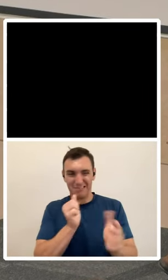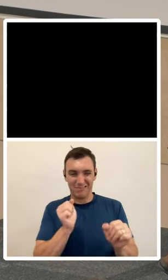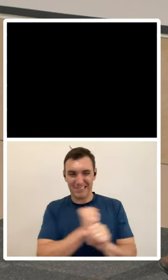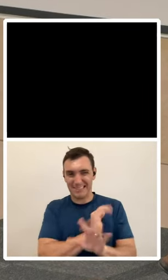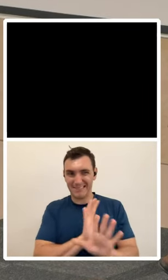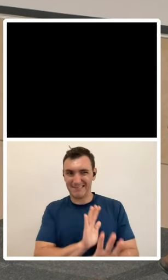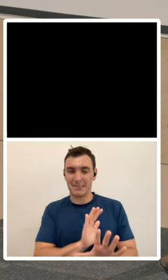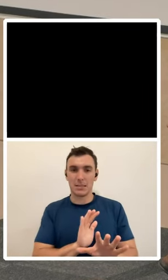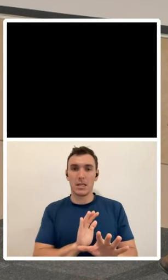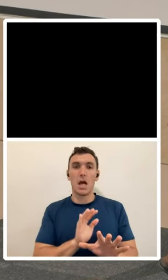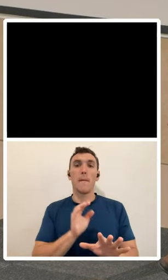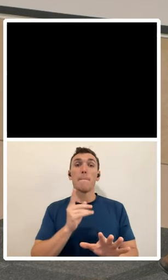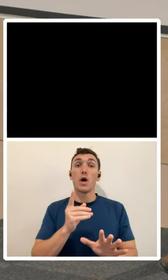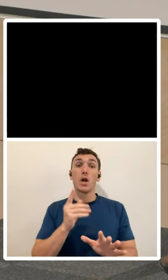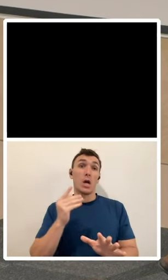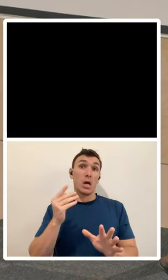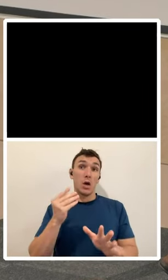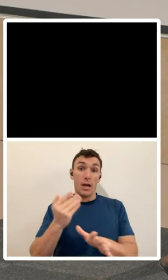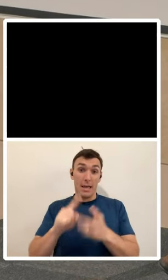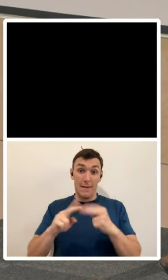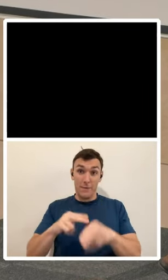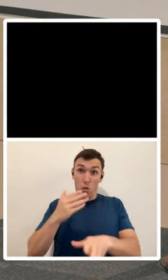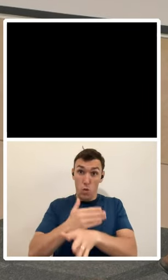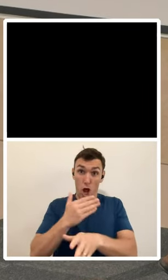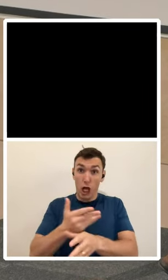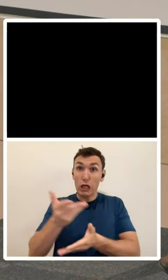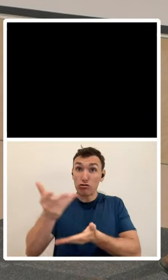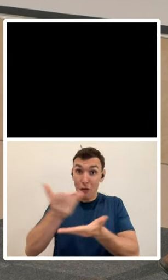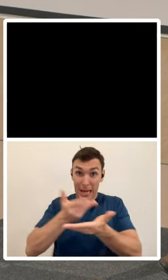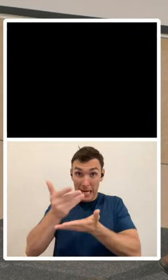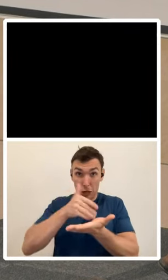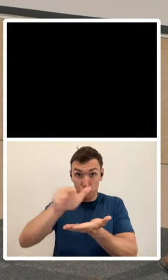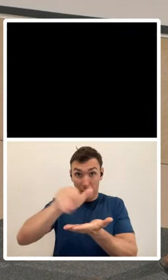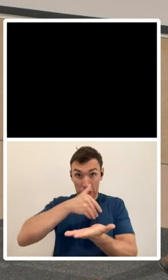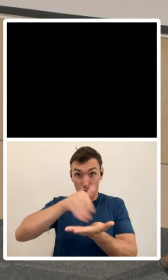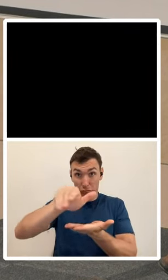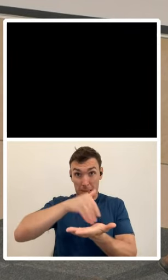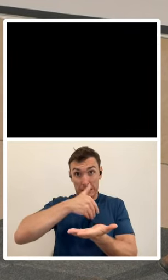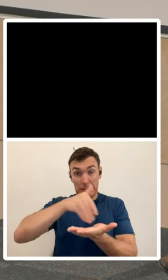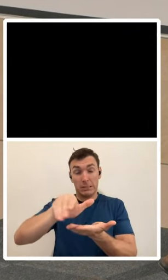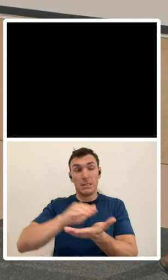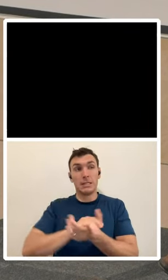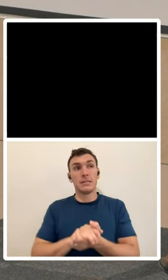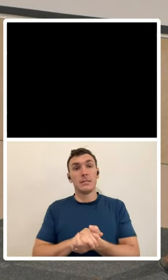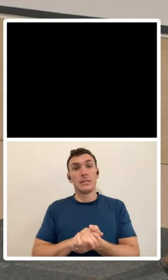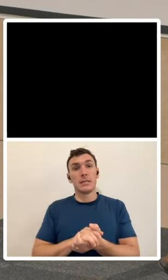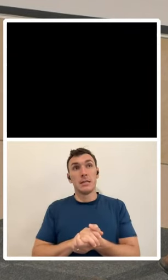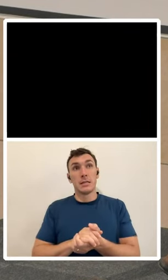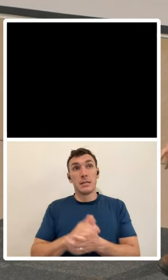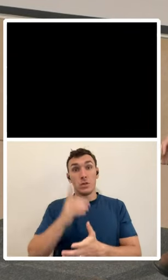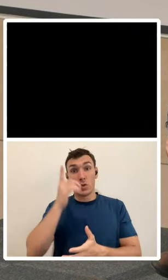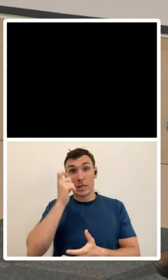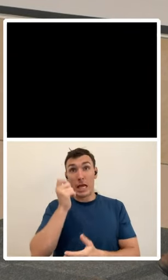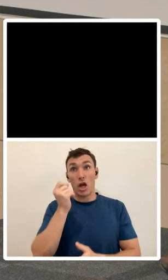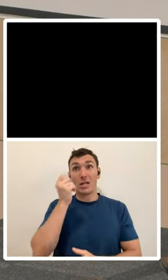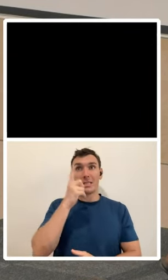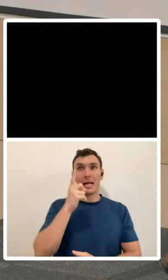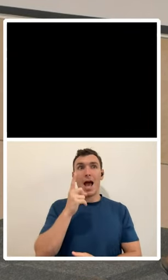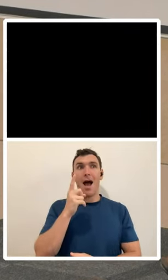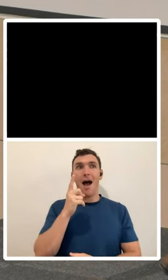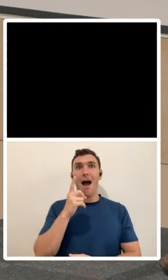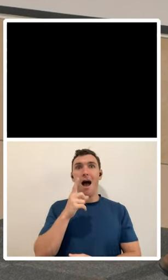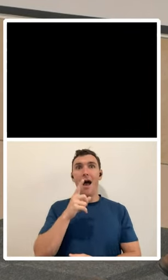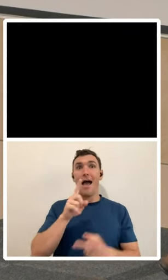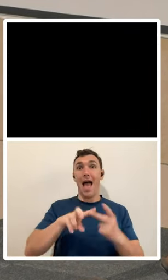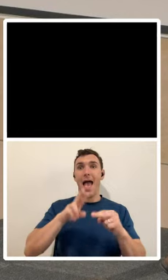useful because you make money as a trader by understanding when people are wrong. And if people are wrong but you don't know why